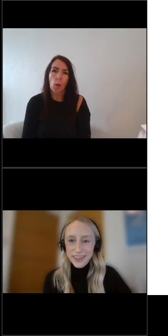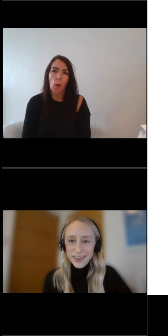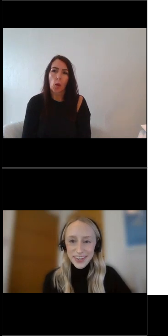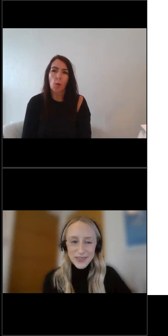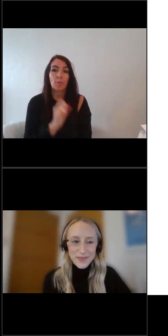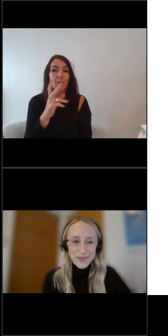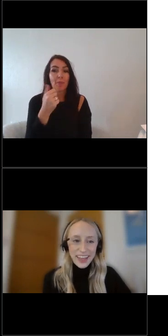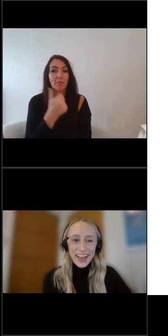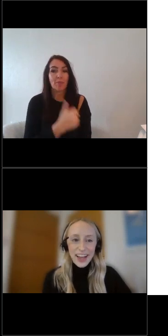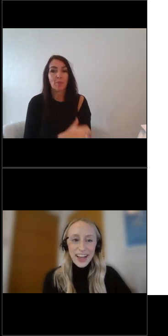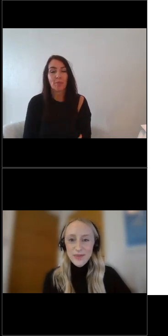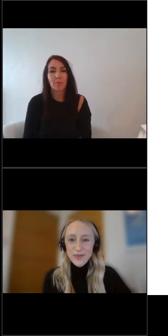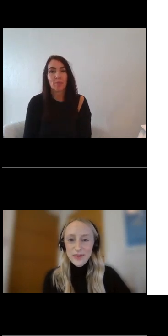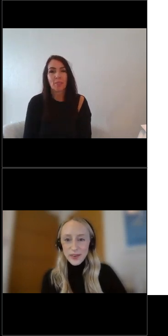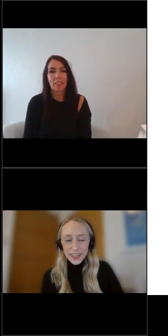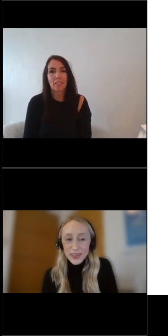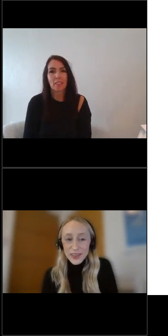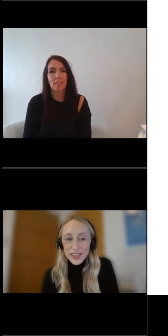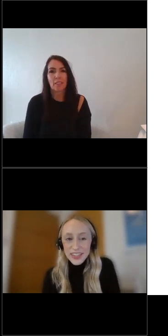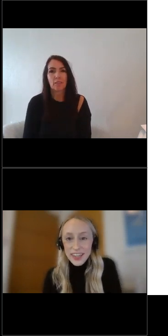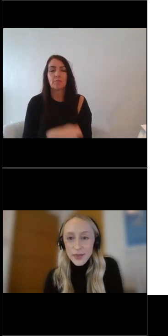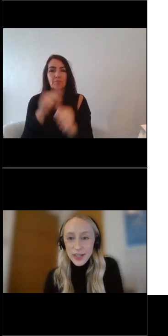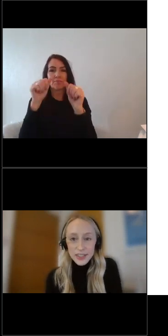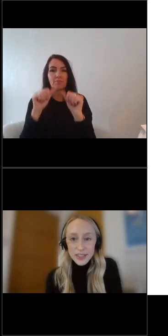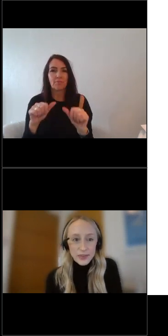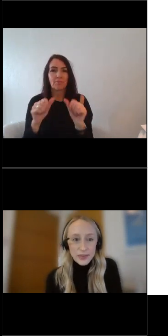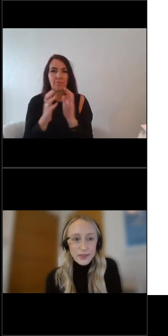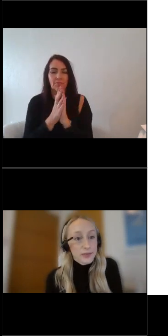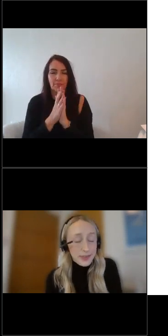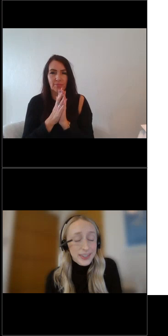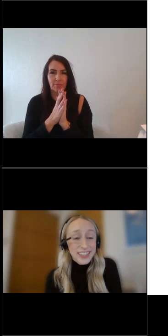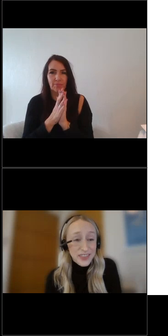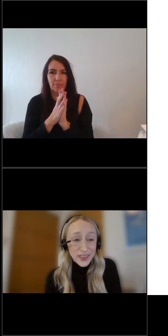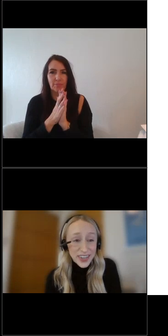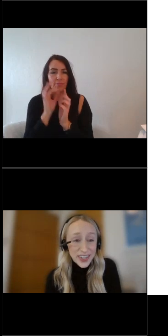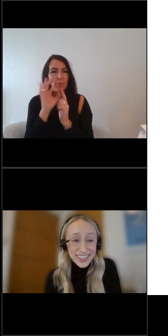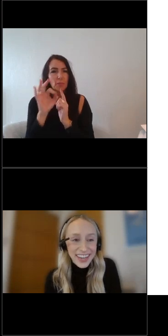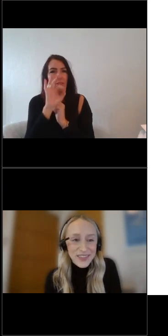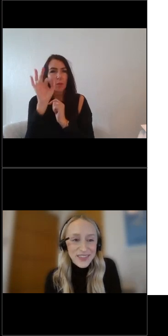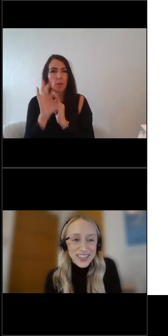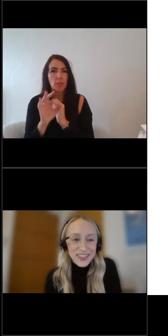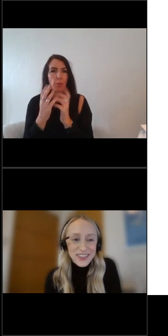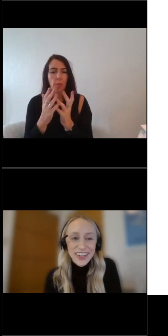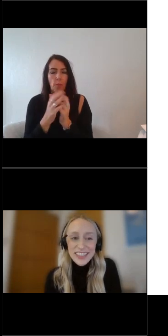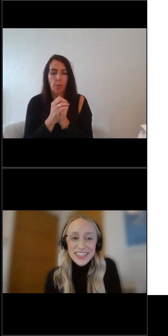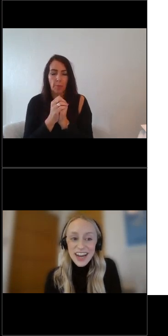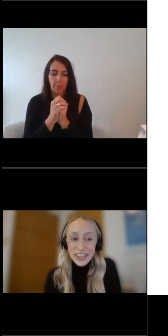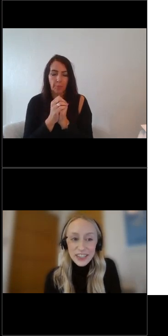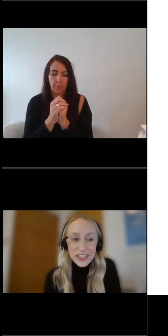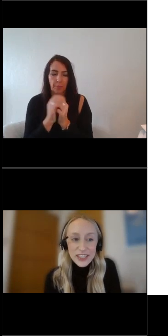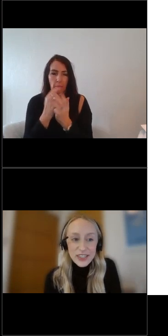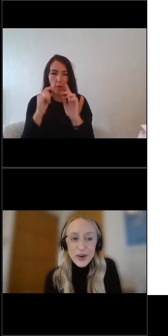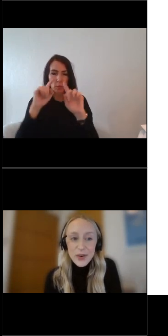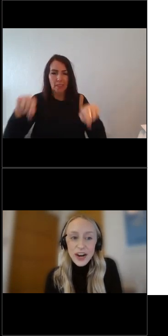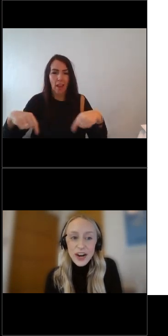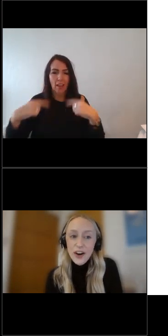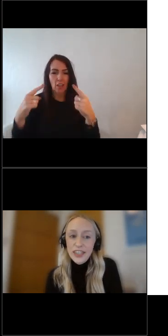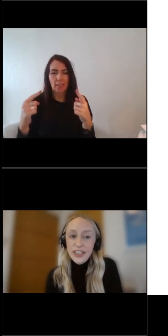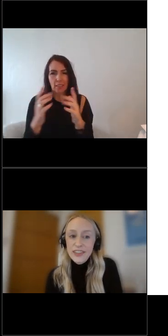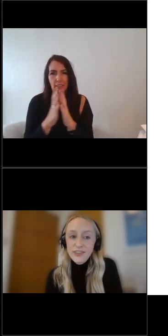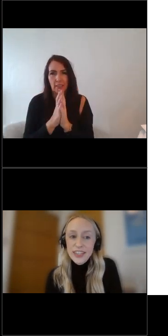Great. So our next question is a bit of a specific question. It's regarding tires. So